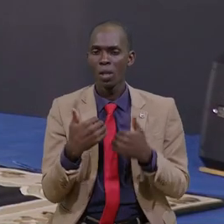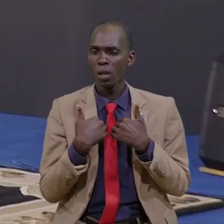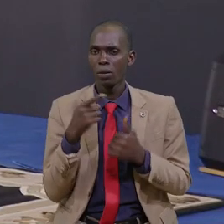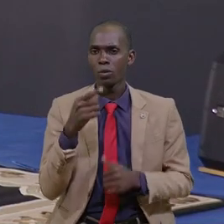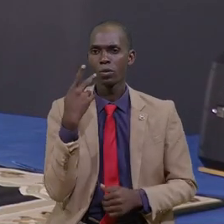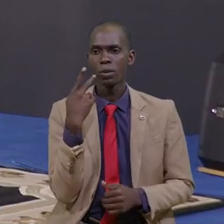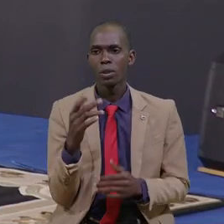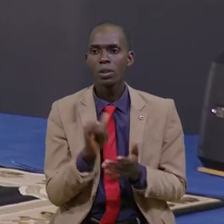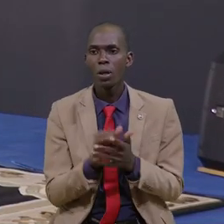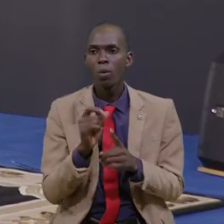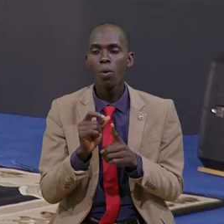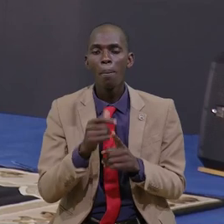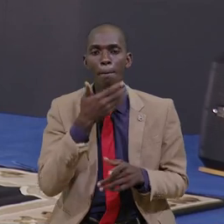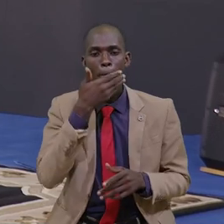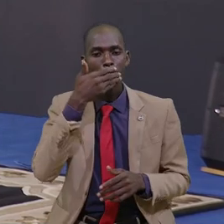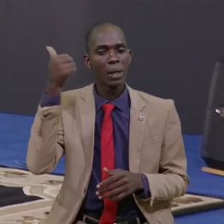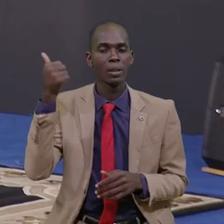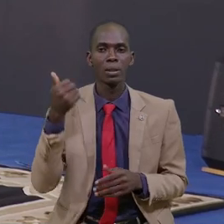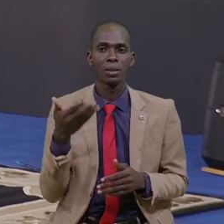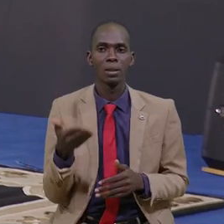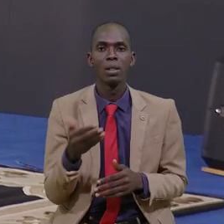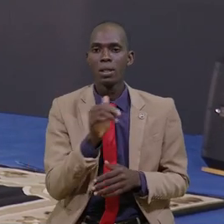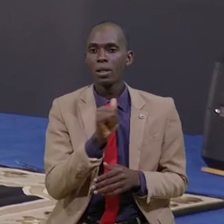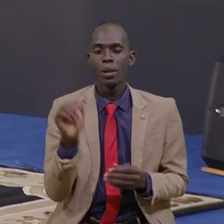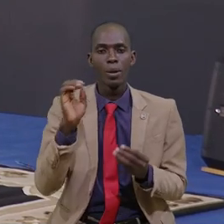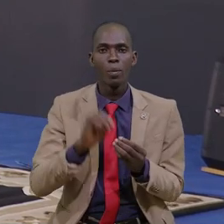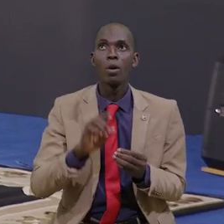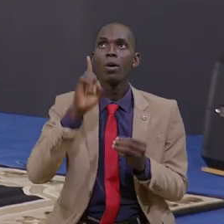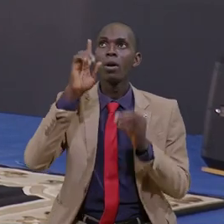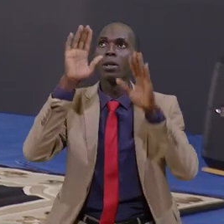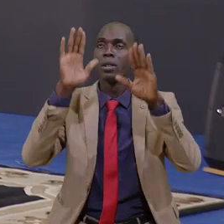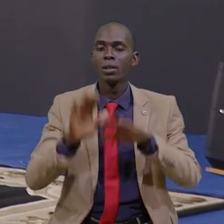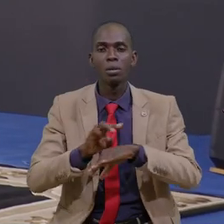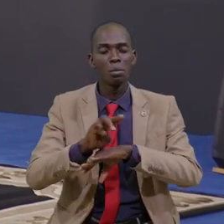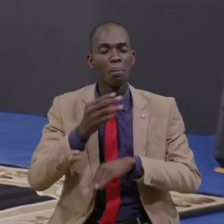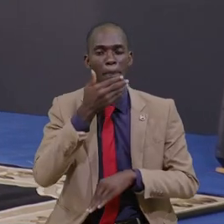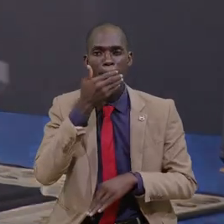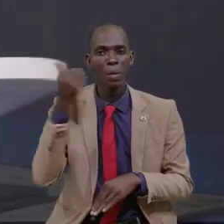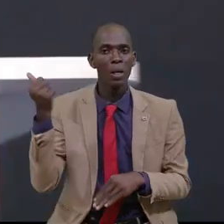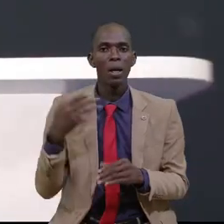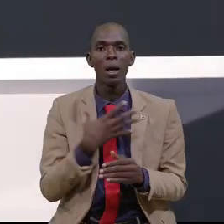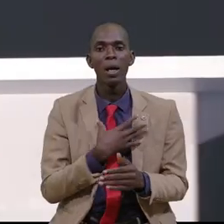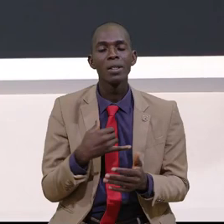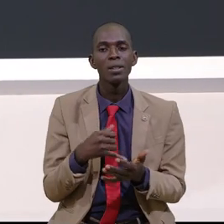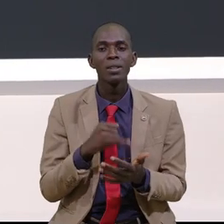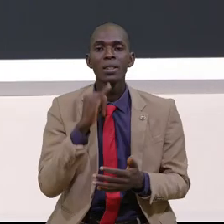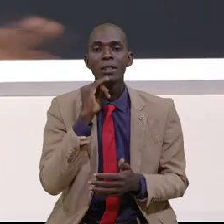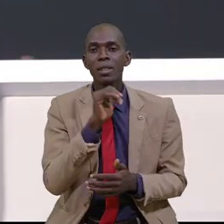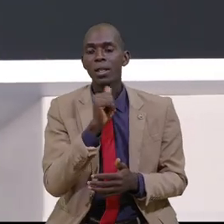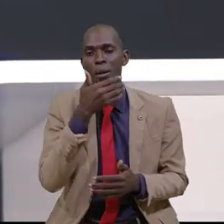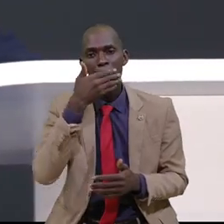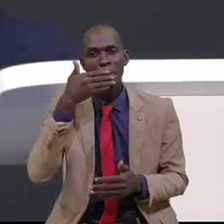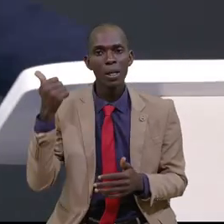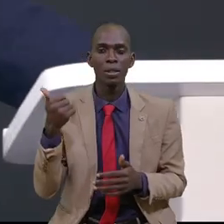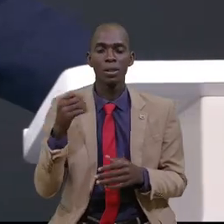word better there? A more excellent ministry, better. And it is a better covenant, and it is